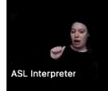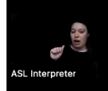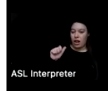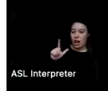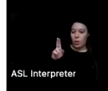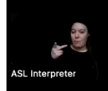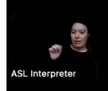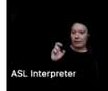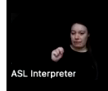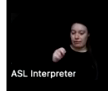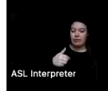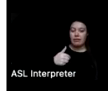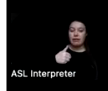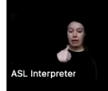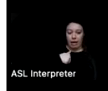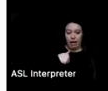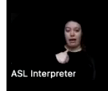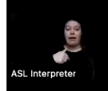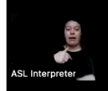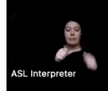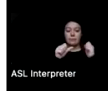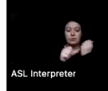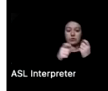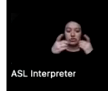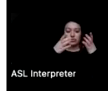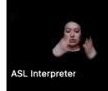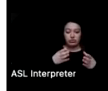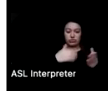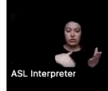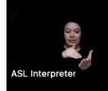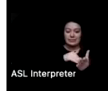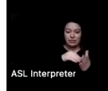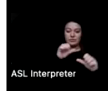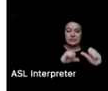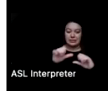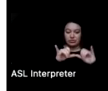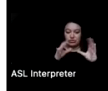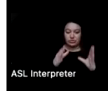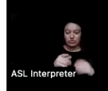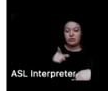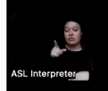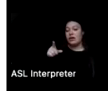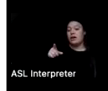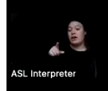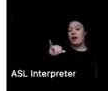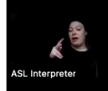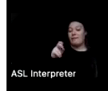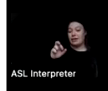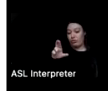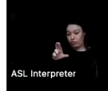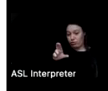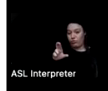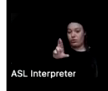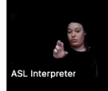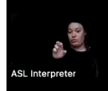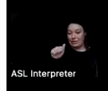at the Center for Science and Engineering Partnerships here at UC Santa Barbara. And my name is Javier Reed de Alanis. I'm a professor in the chemistry and